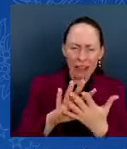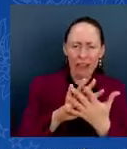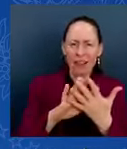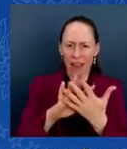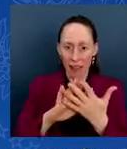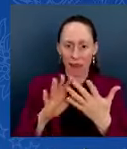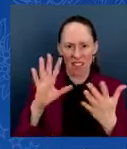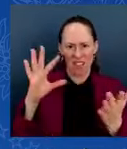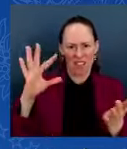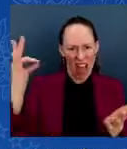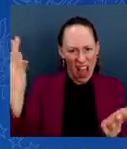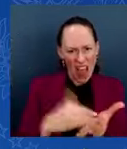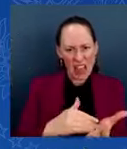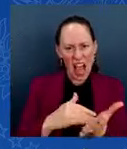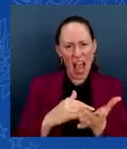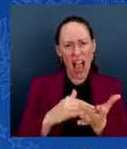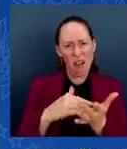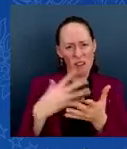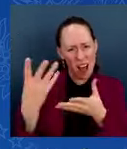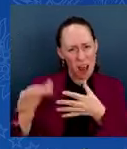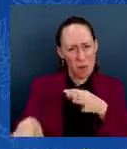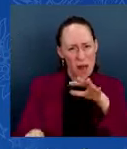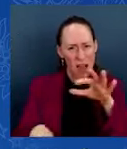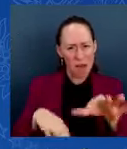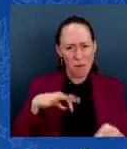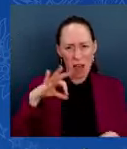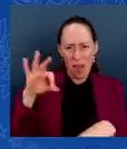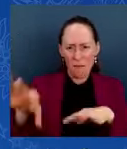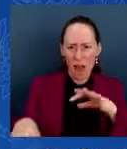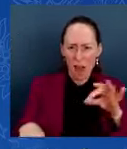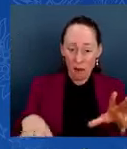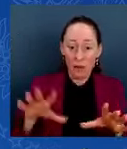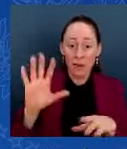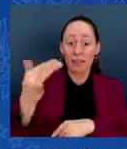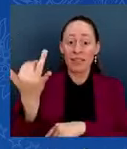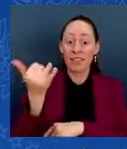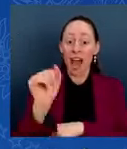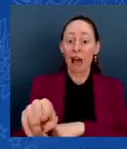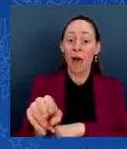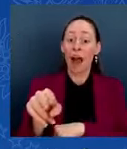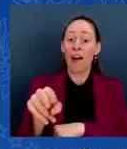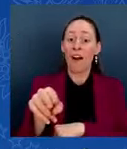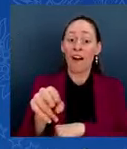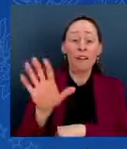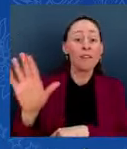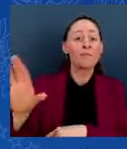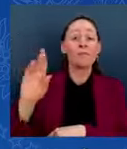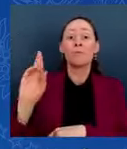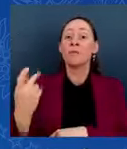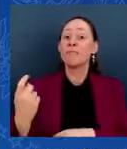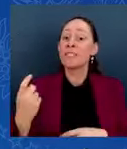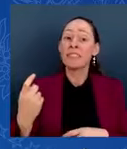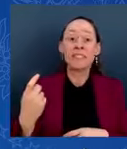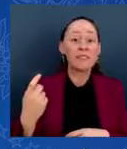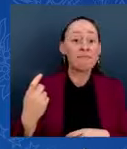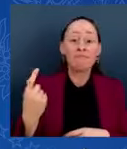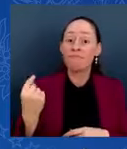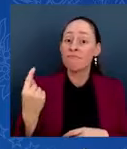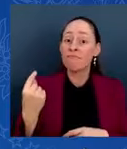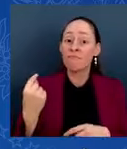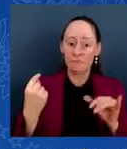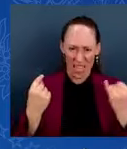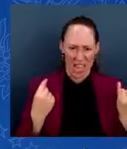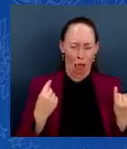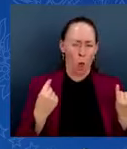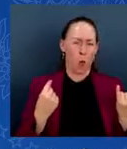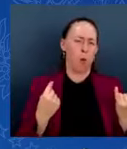every single prescription drug she has, including, God forbid, if she needs a really expensive drug like a cancer drug. Maximum